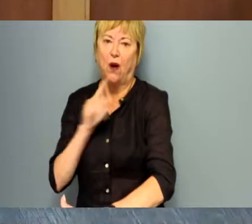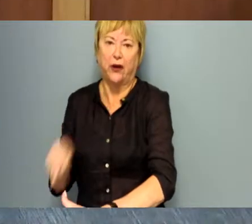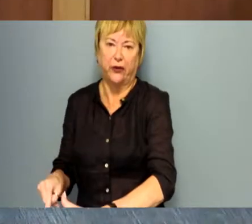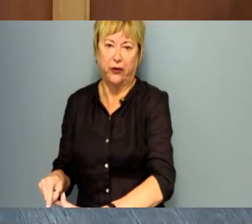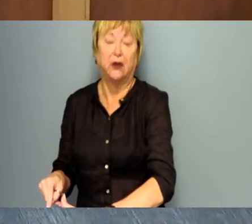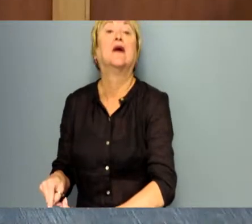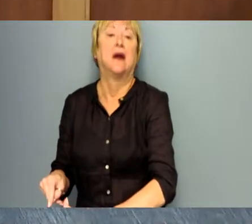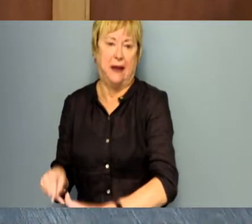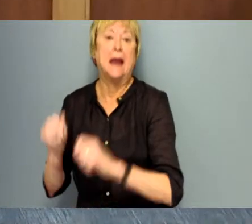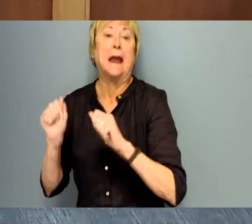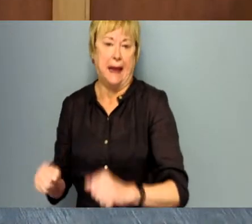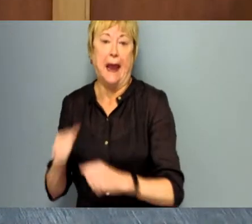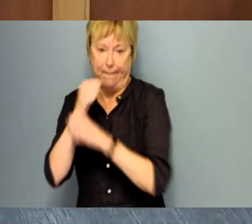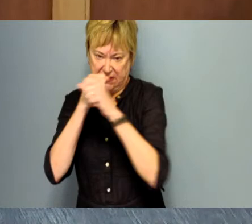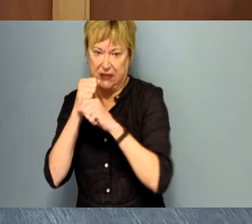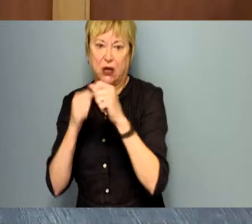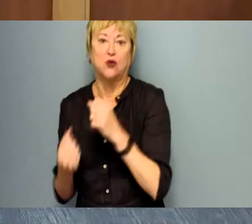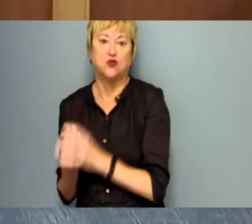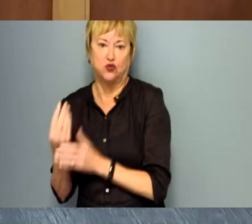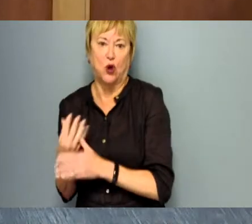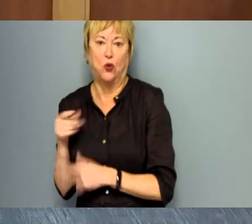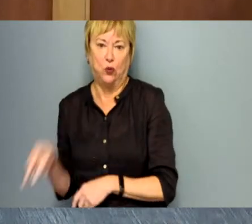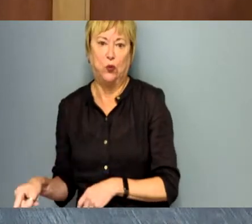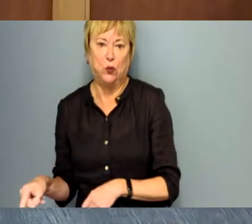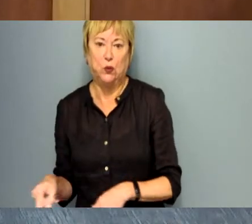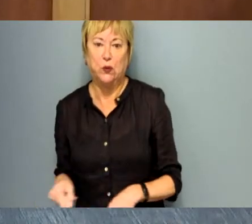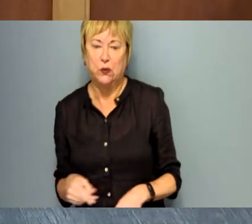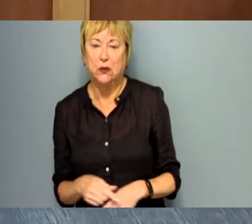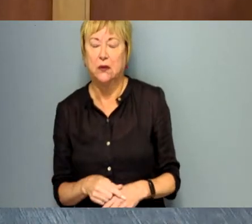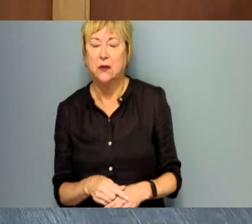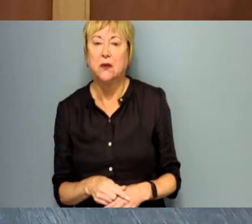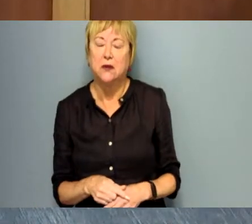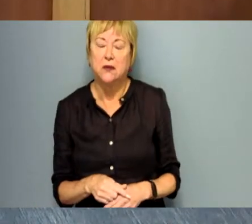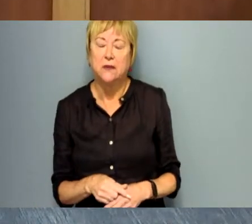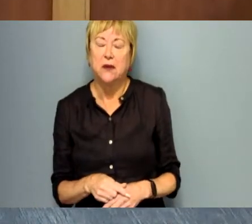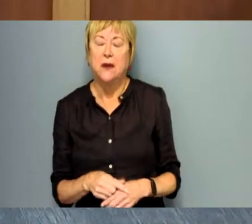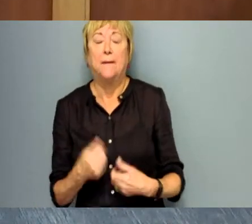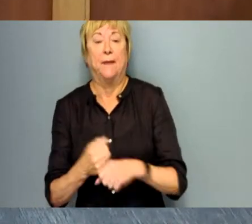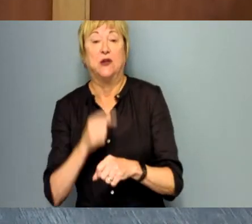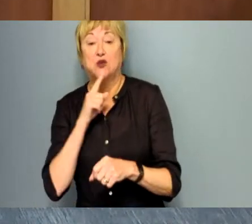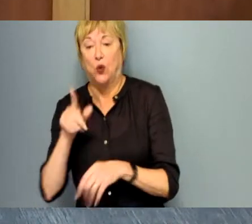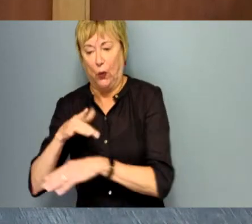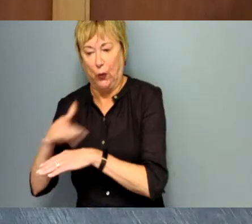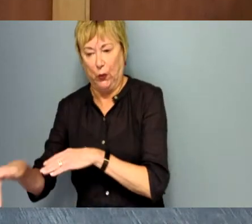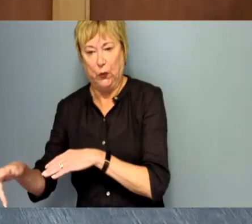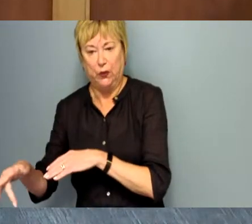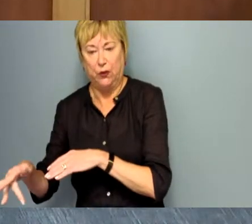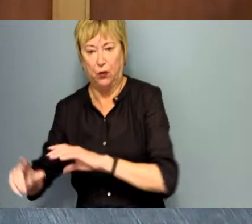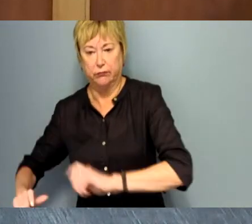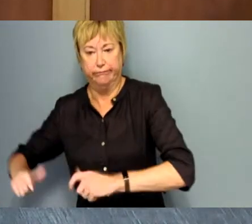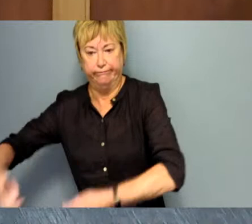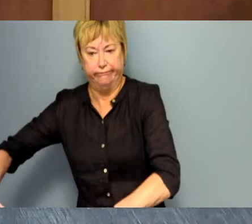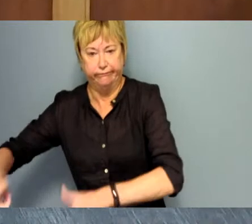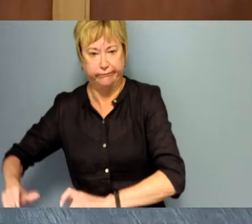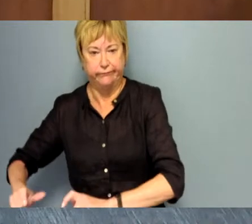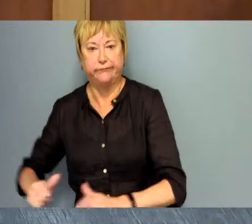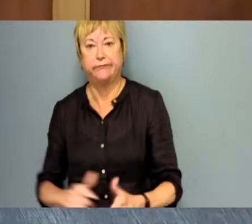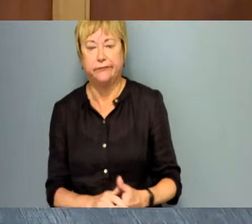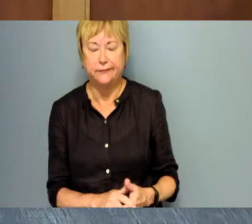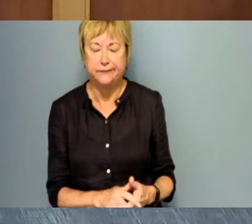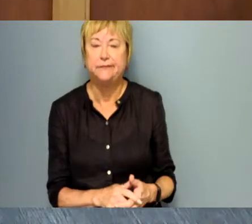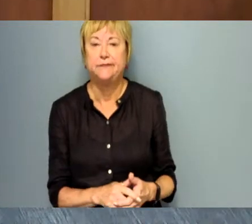a breeding ground for mosquitoes. And so making sure that's empty, or there isn't even a beginning of that. So,